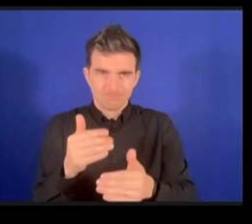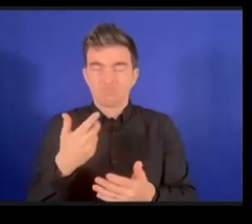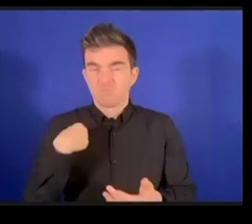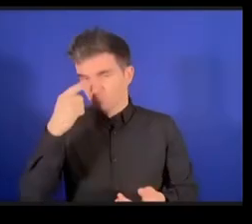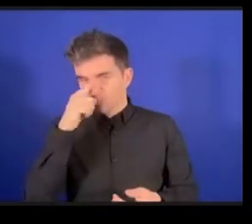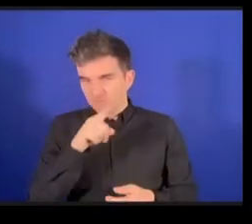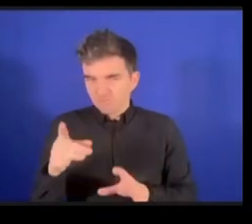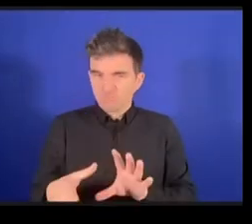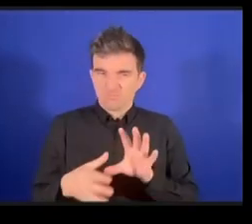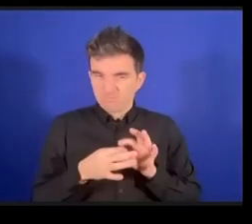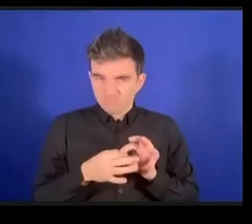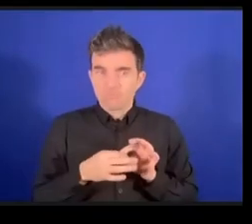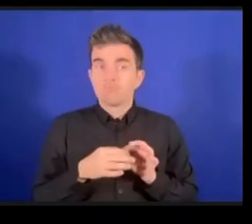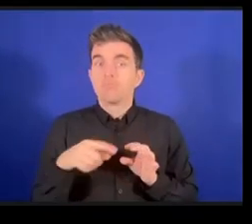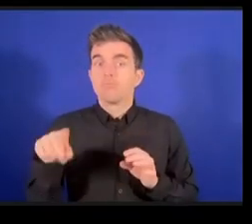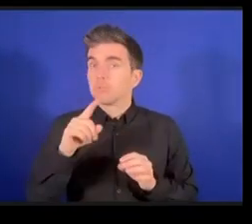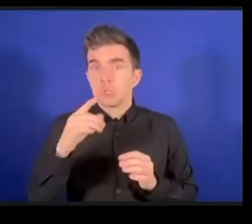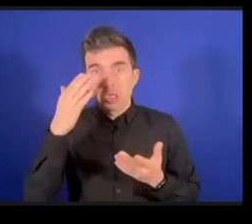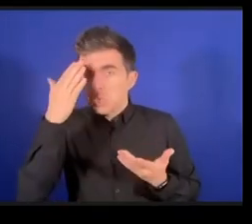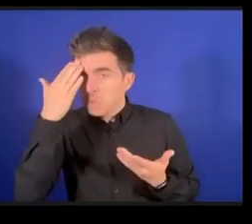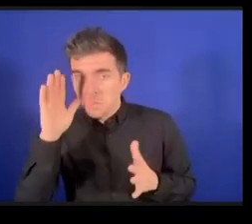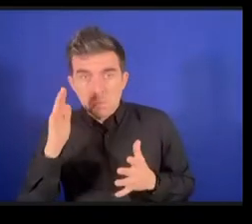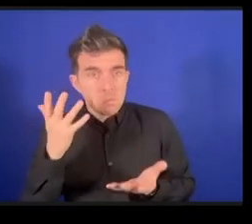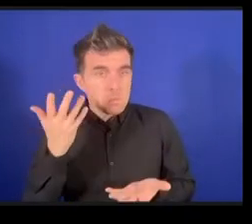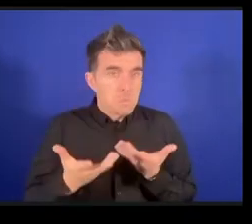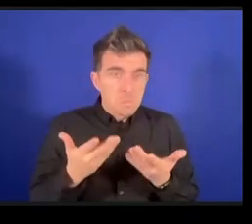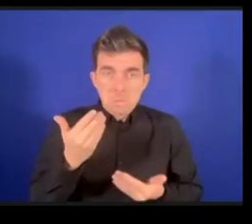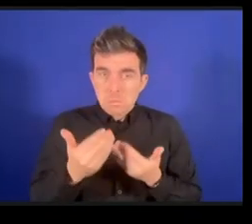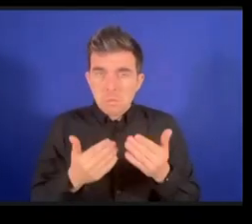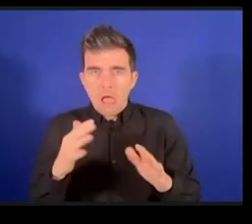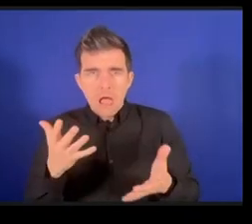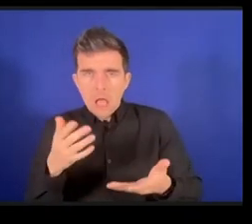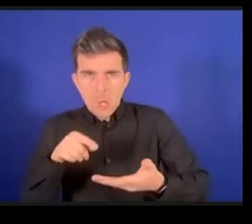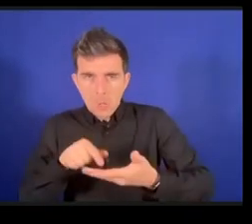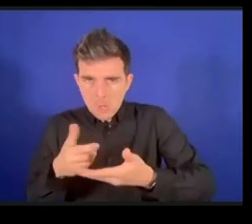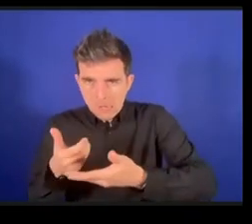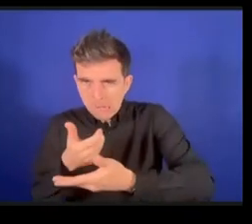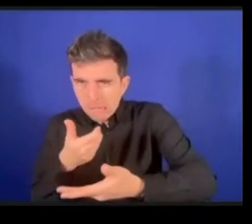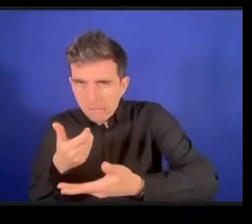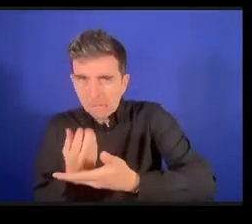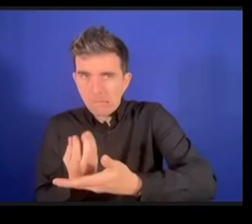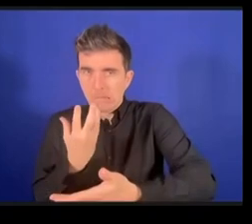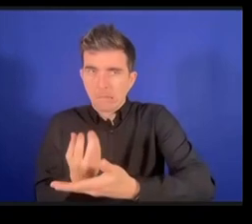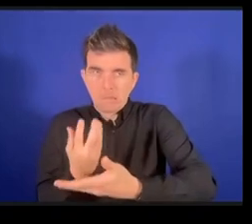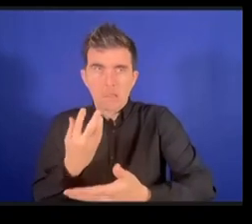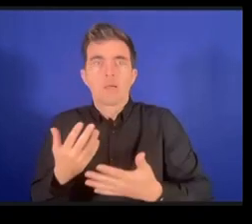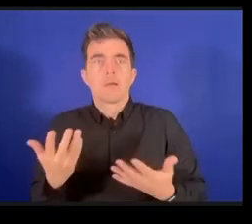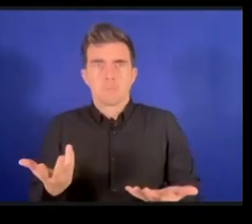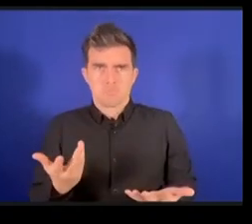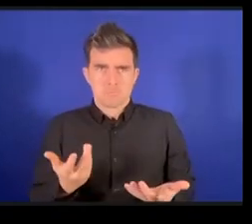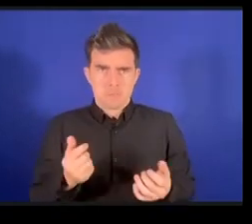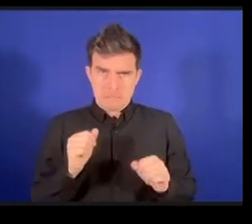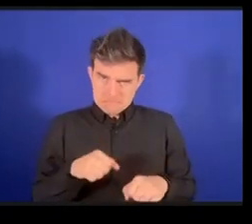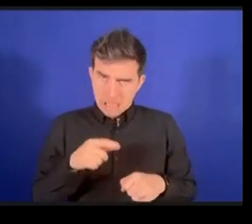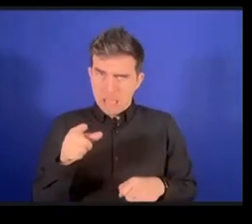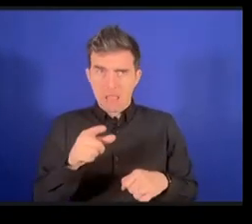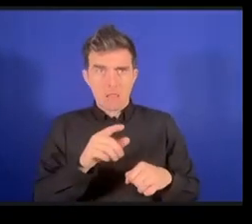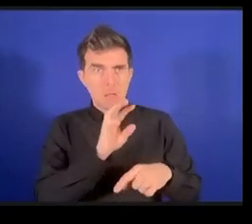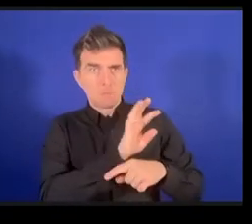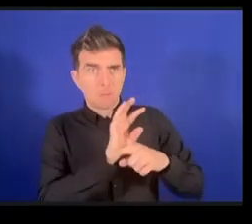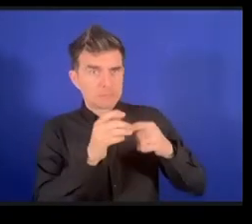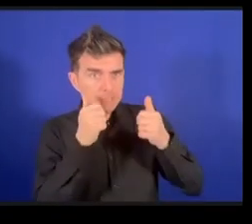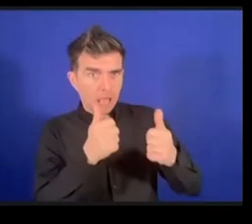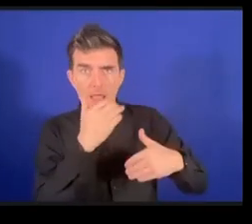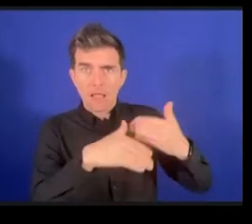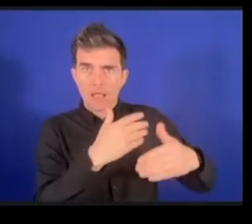a web page that works well with a screen raater so there we really need to build more capacity and I would invite those of you